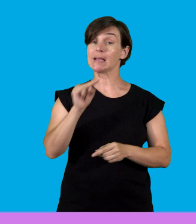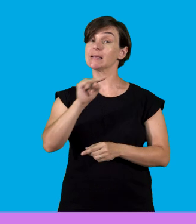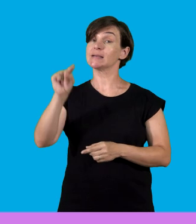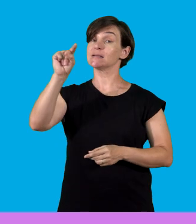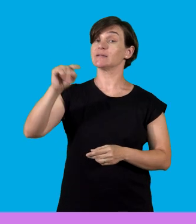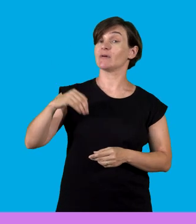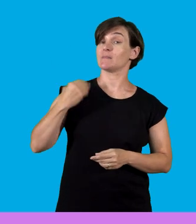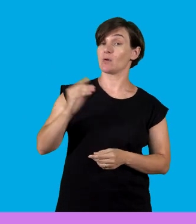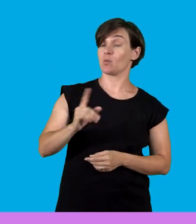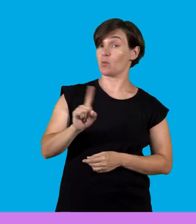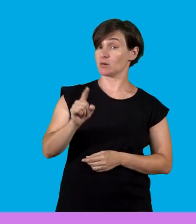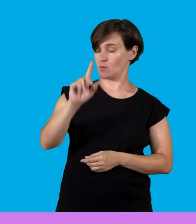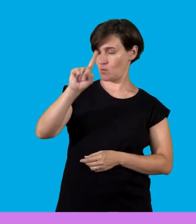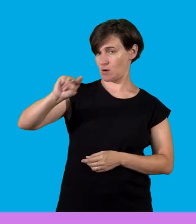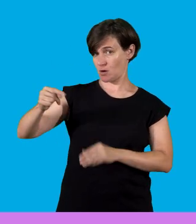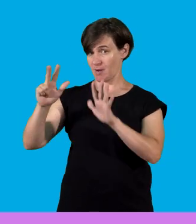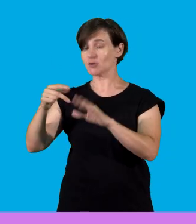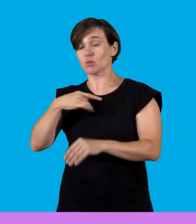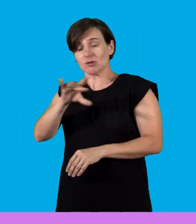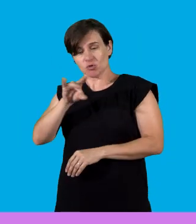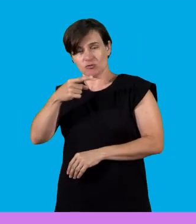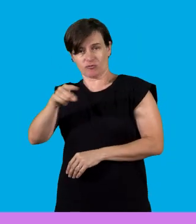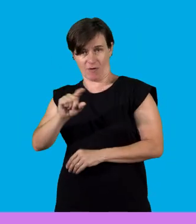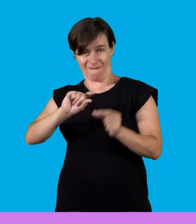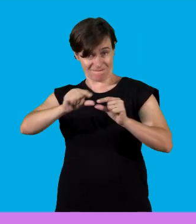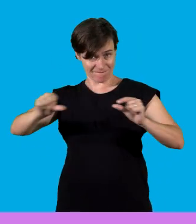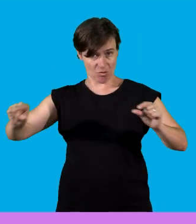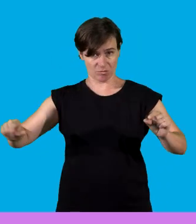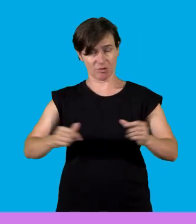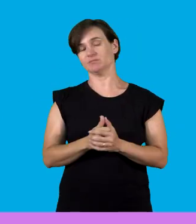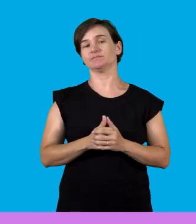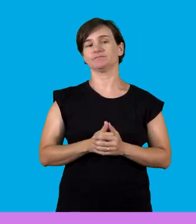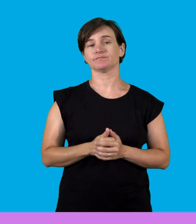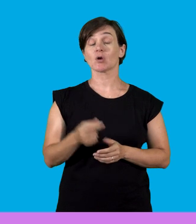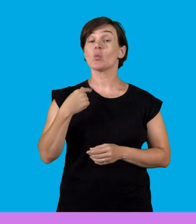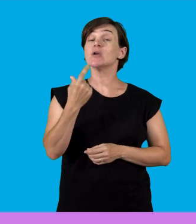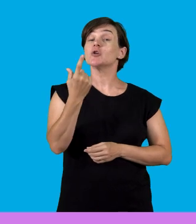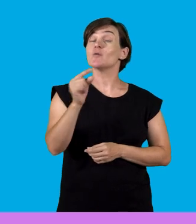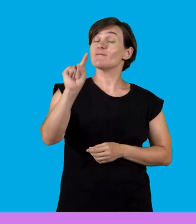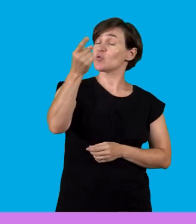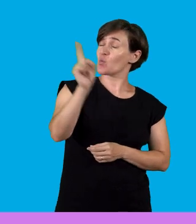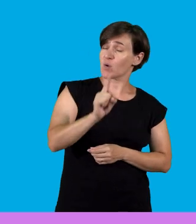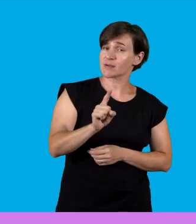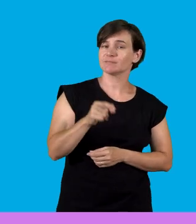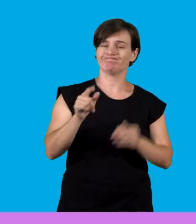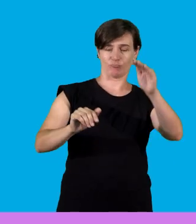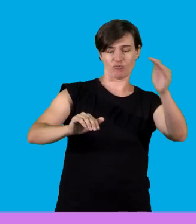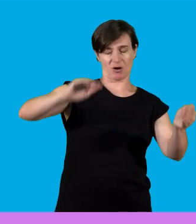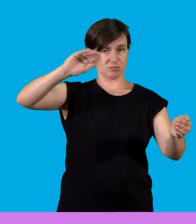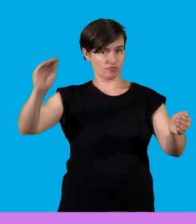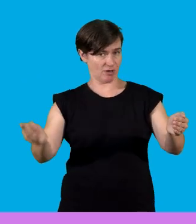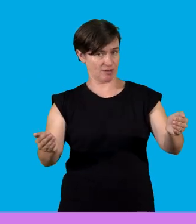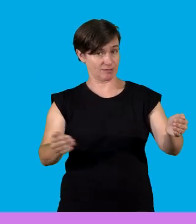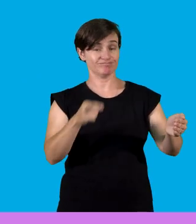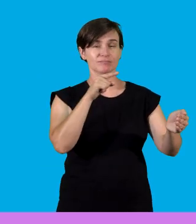by 1,8. So what are we going to do first? First we're going to say 30